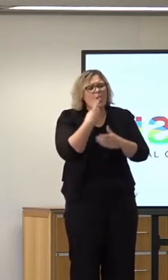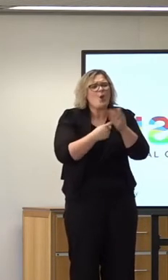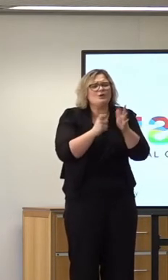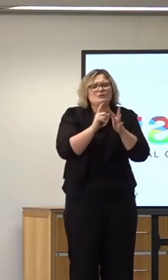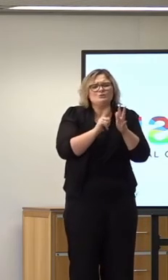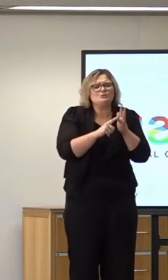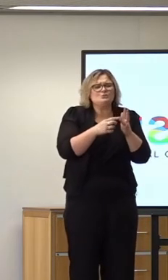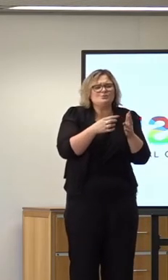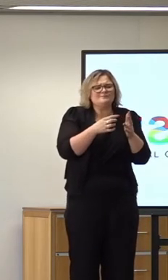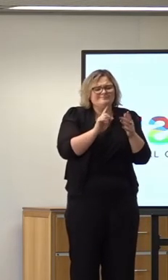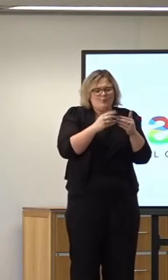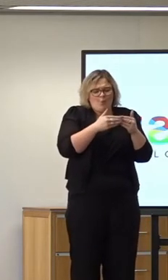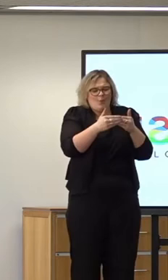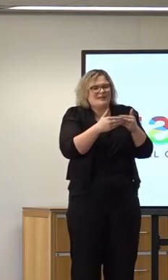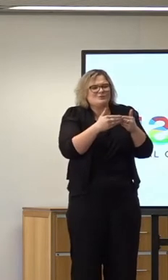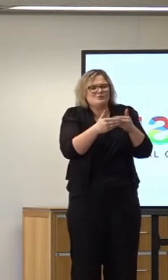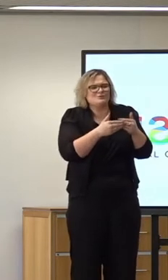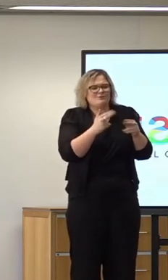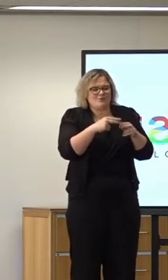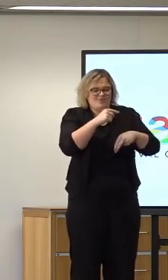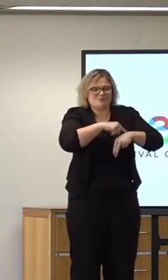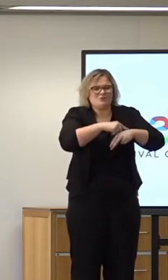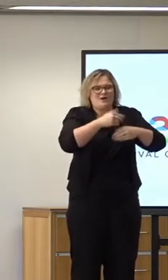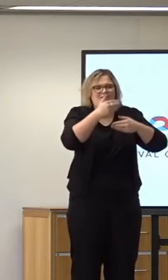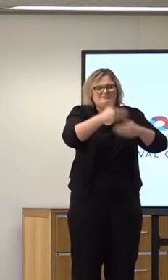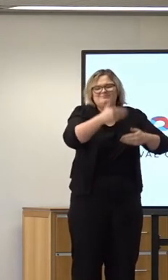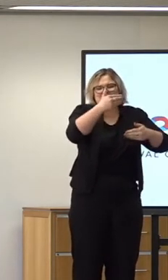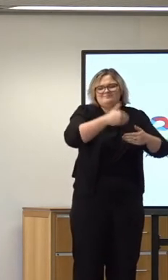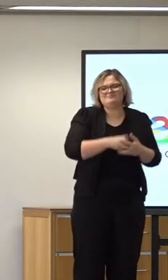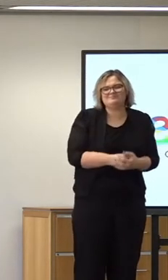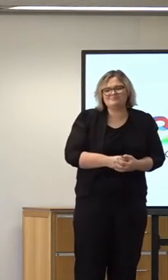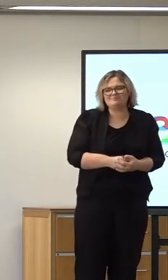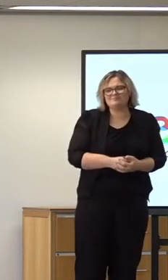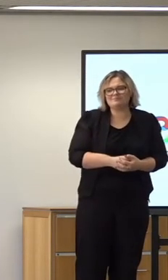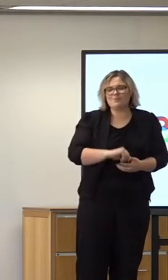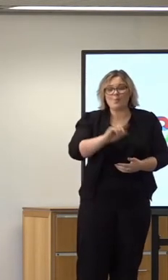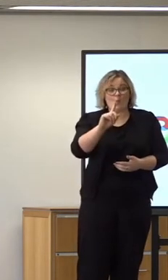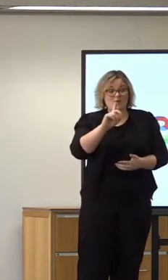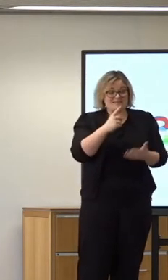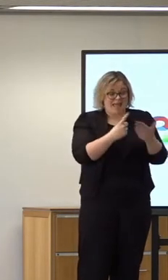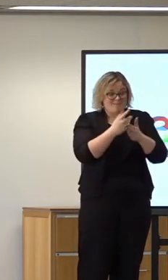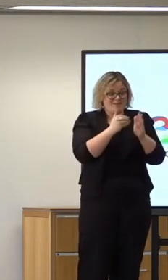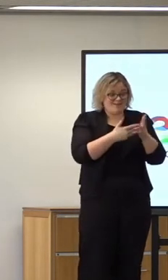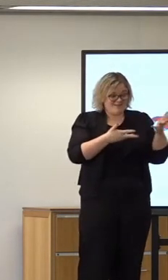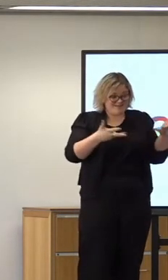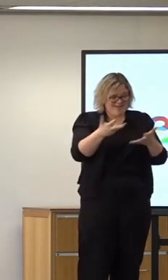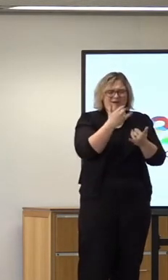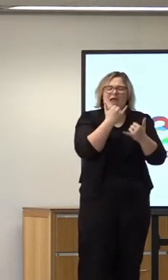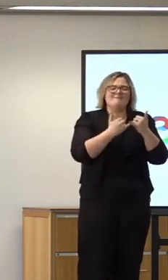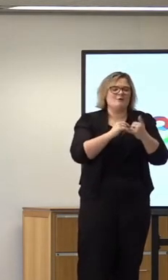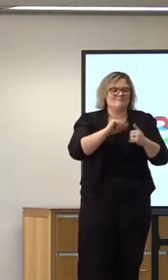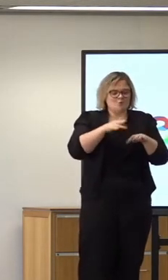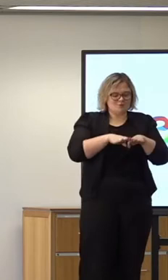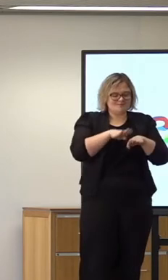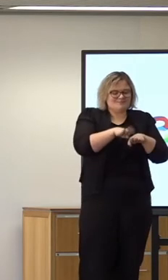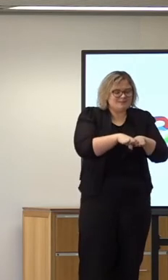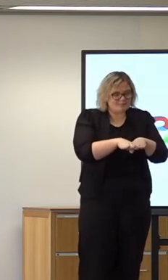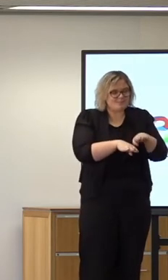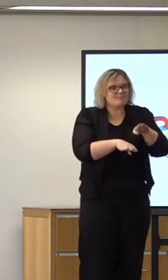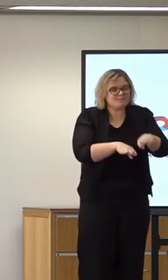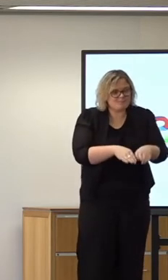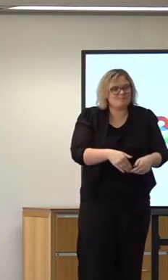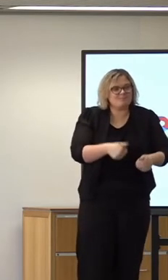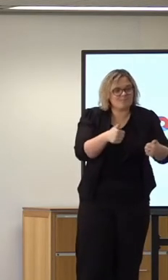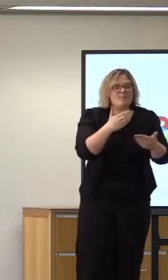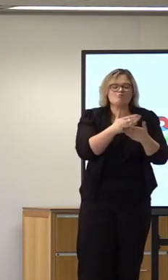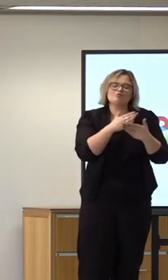that space in that time frame. These things that are happening are very first steps that we can do,